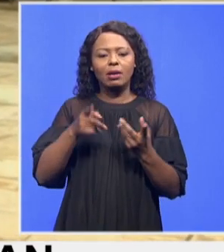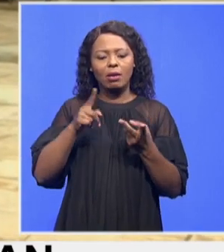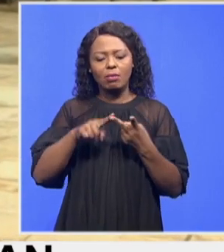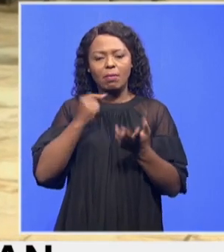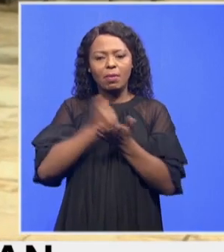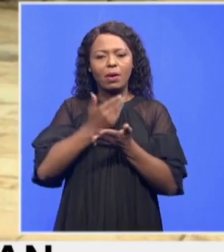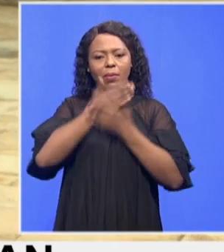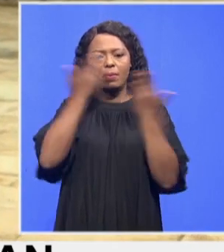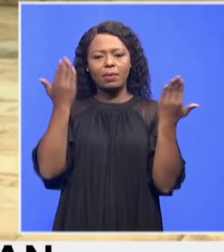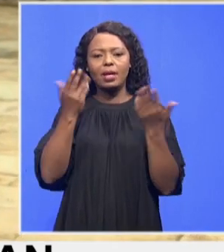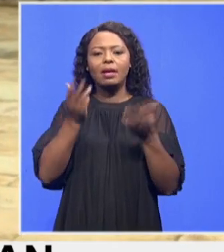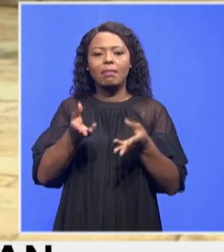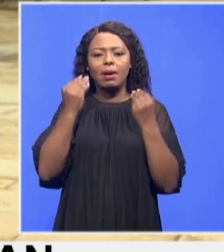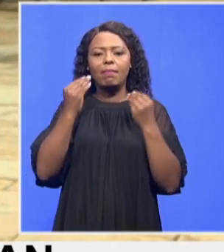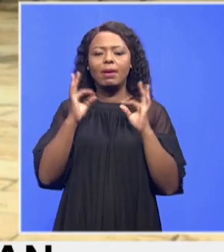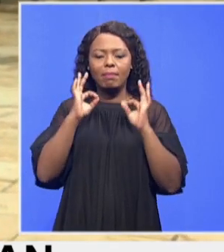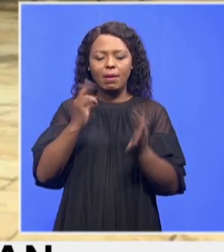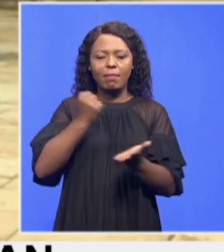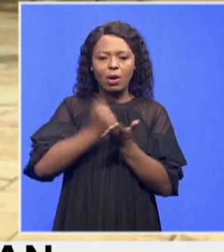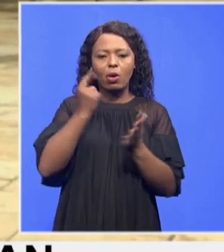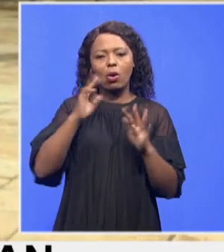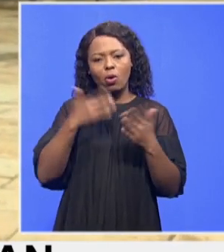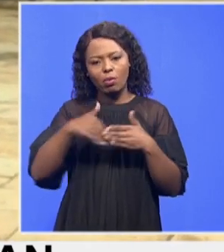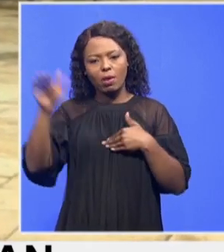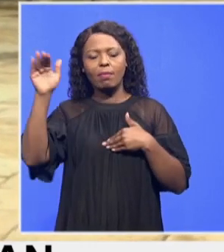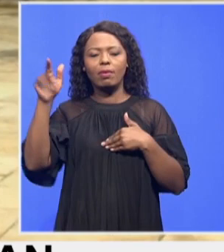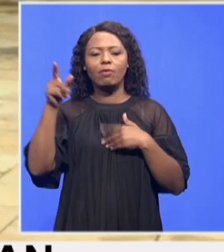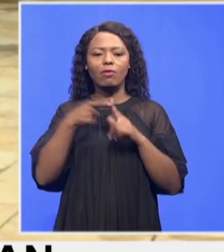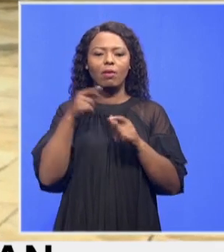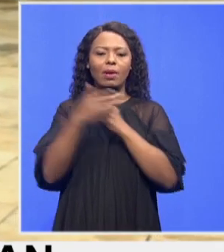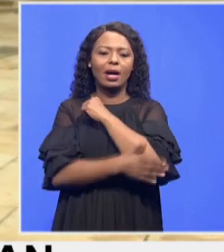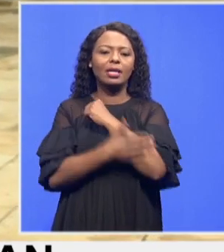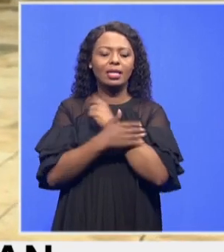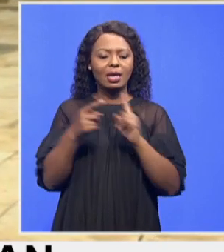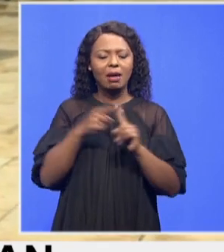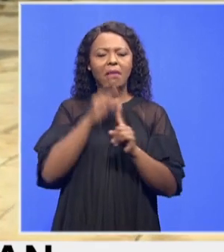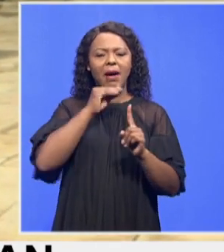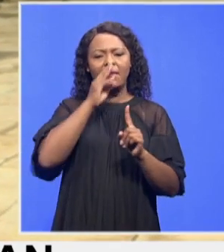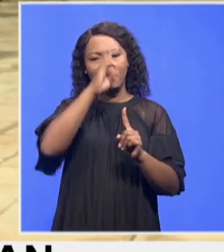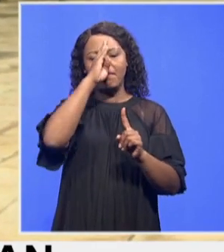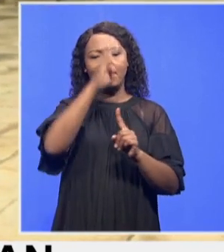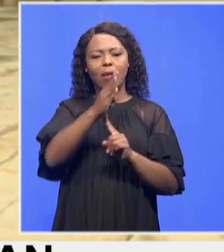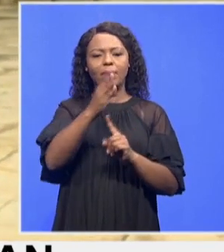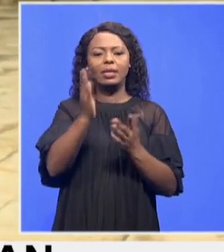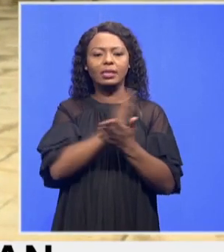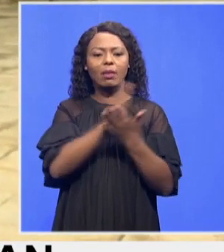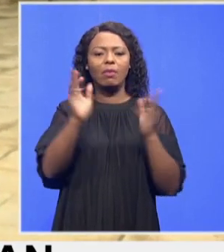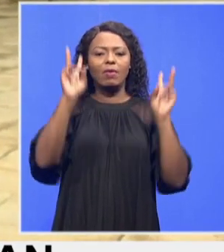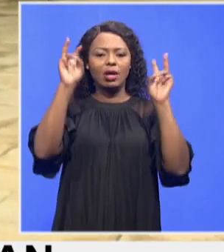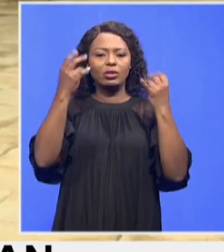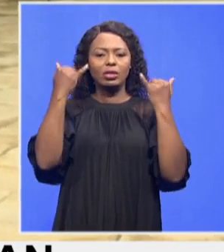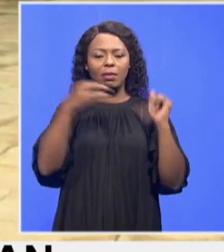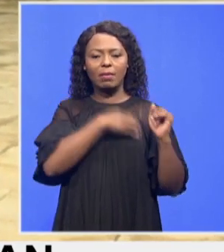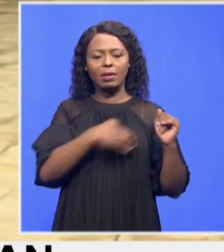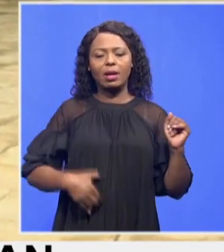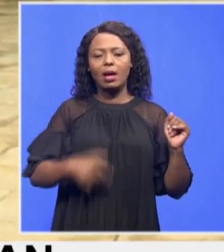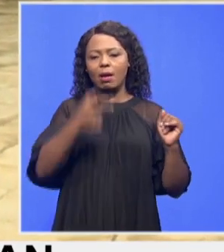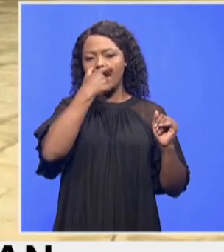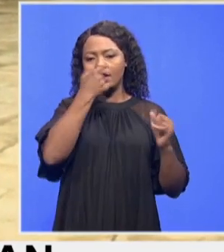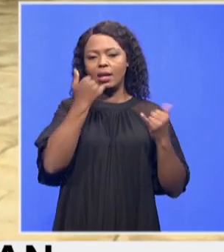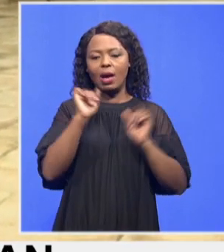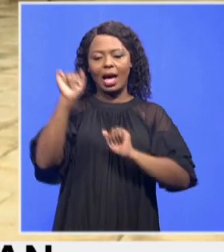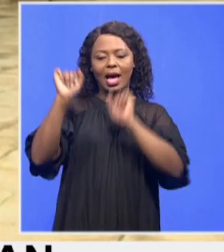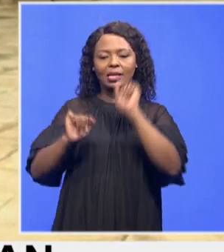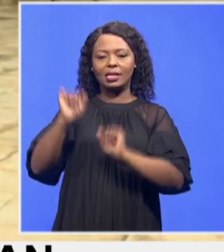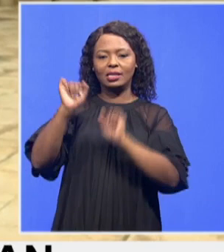get their proper documentation or leave the country. He's been very vocal on those issues, and those are some of the issues that President Ramaphosa will be assessing